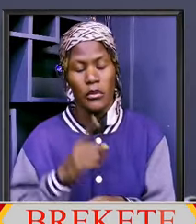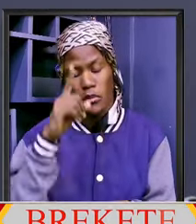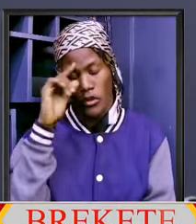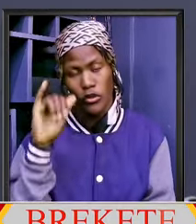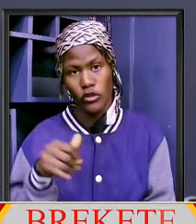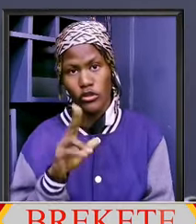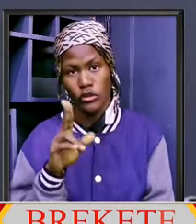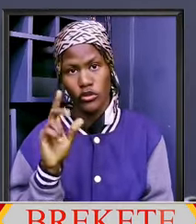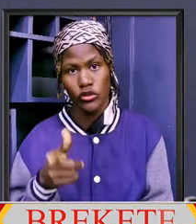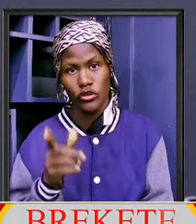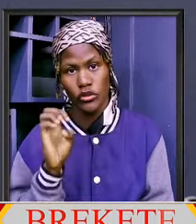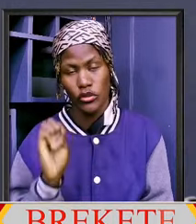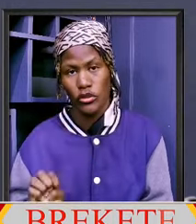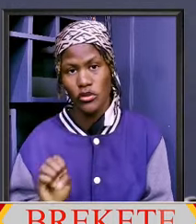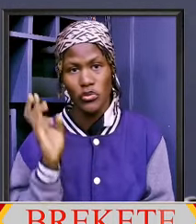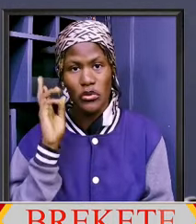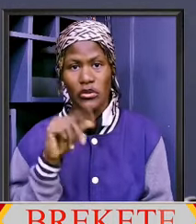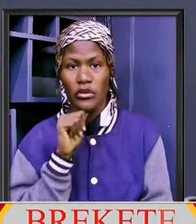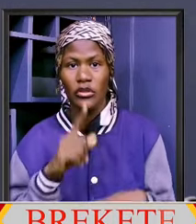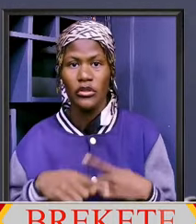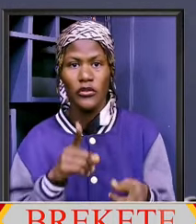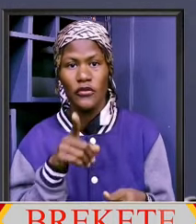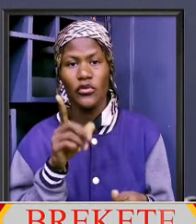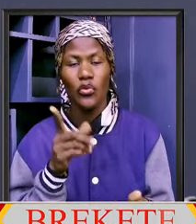for. No be Father Christmas.